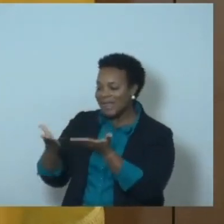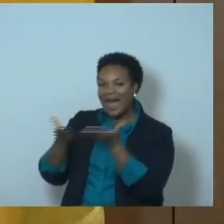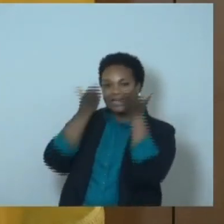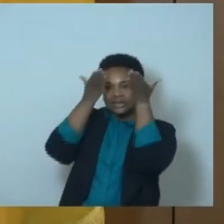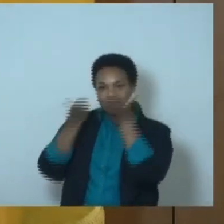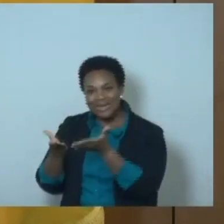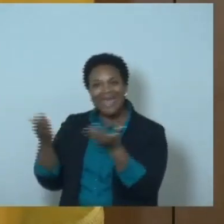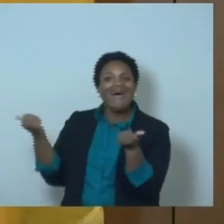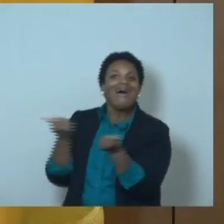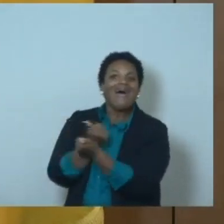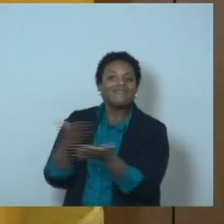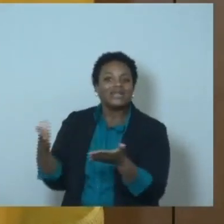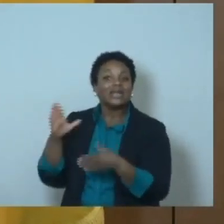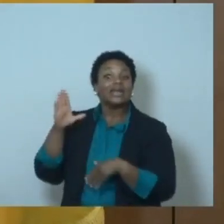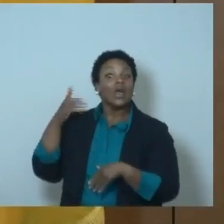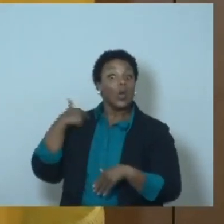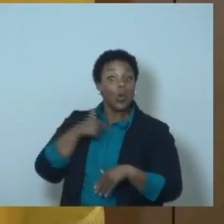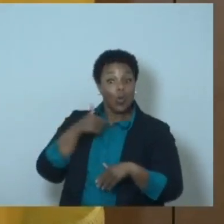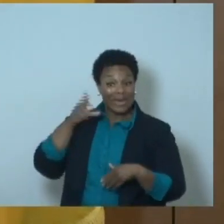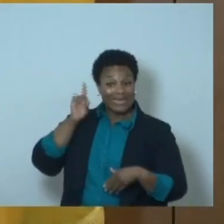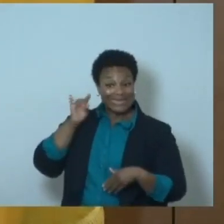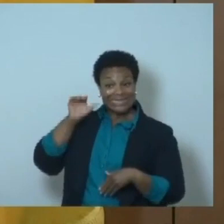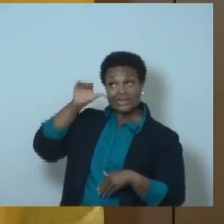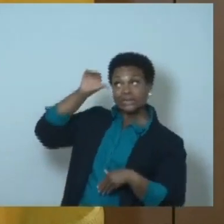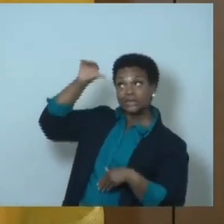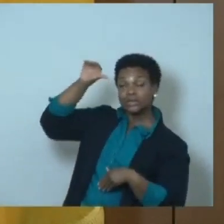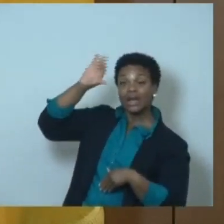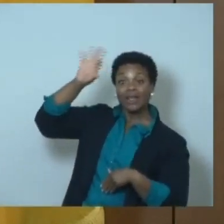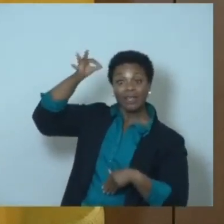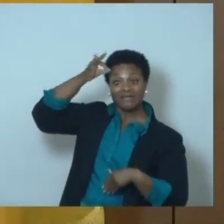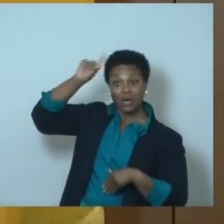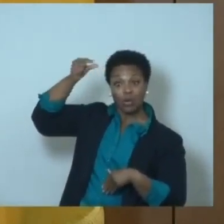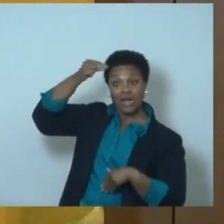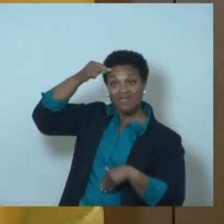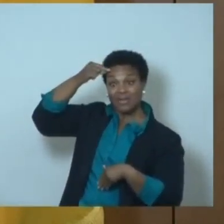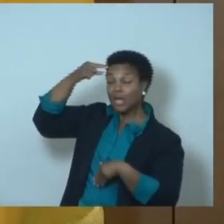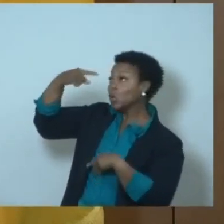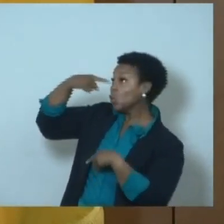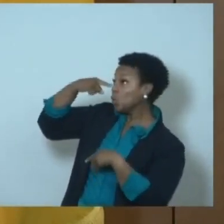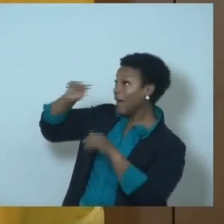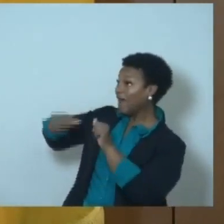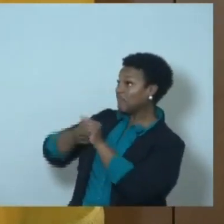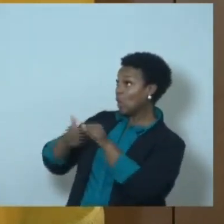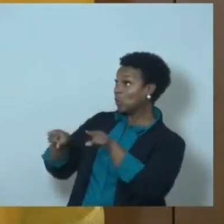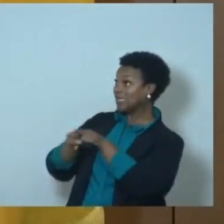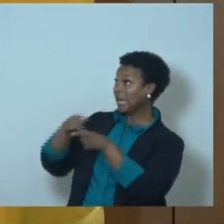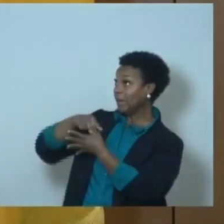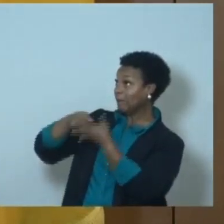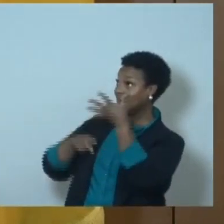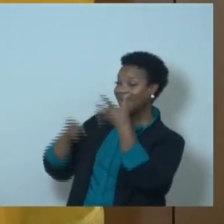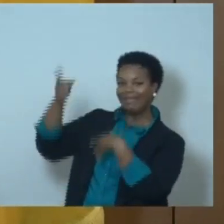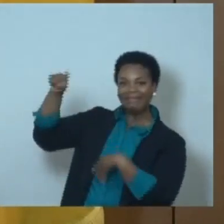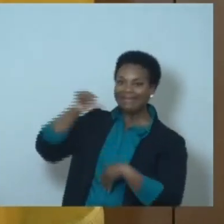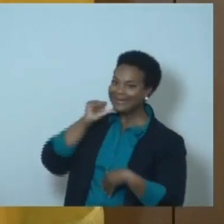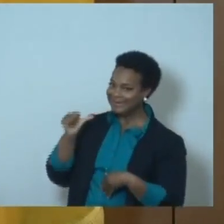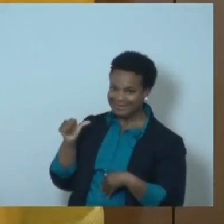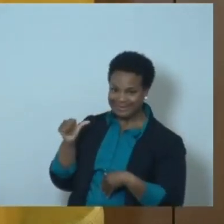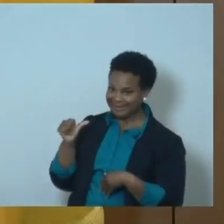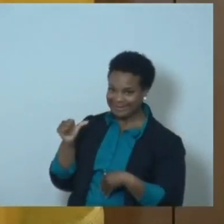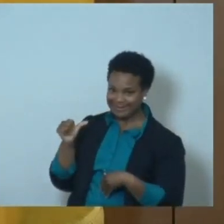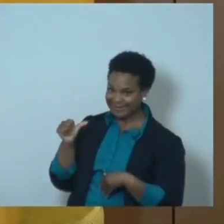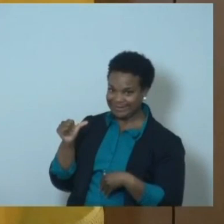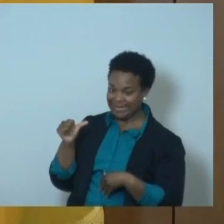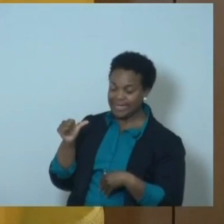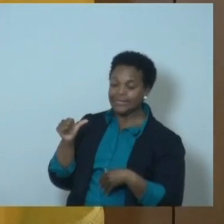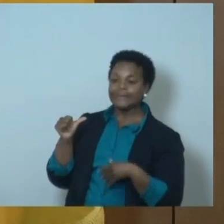to do that. So we've written, I know of at least one letter. The reason I say that is I don't know whether we split it into a couple